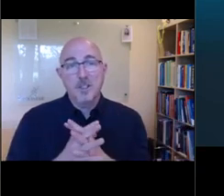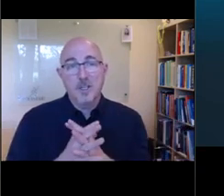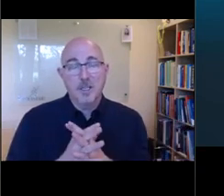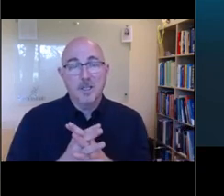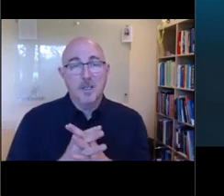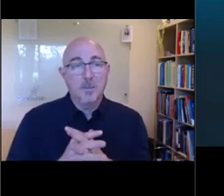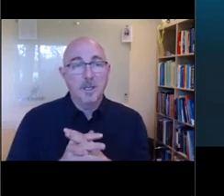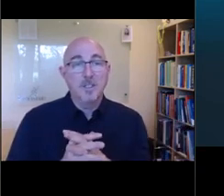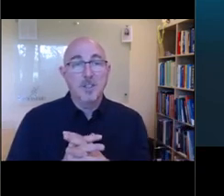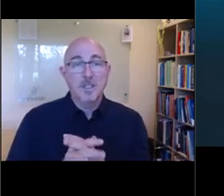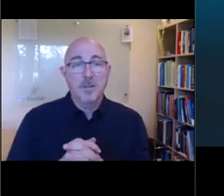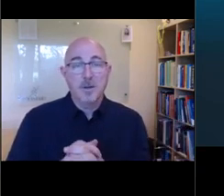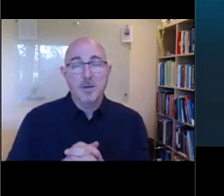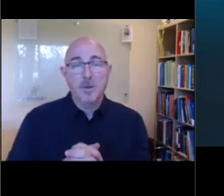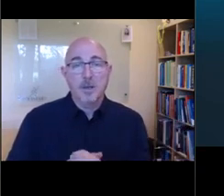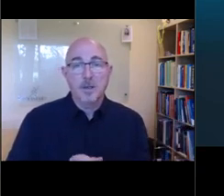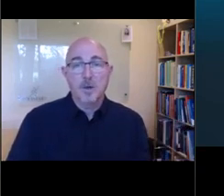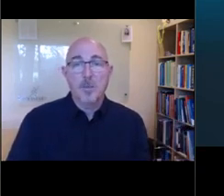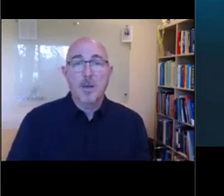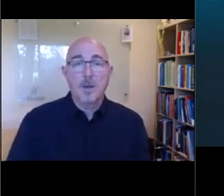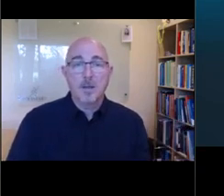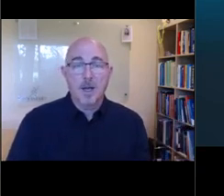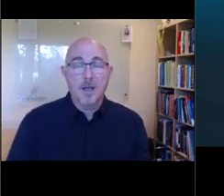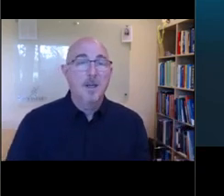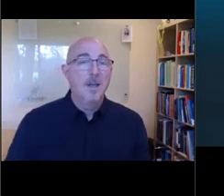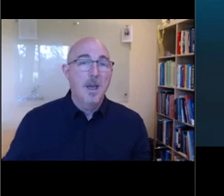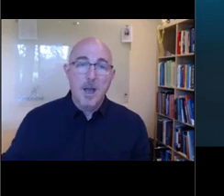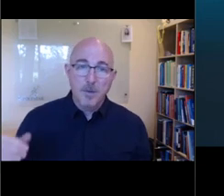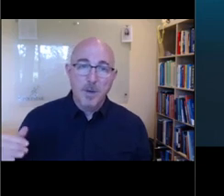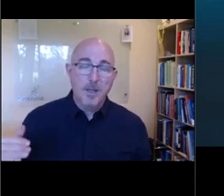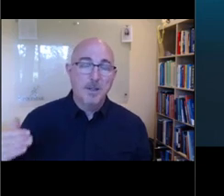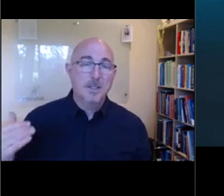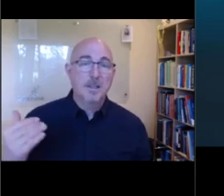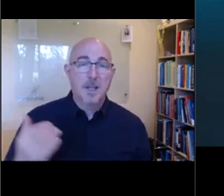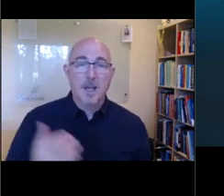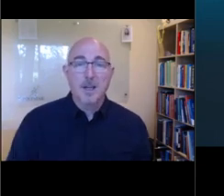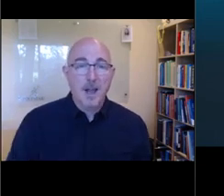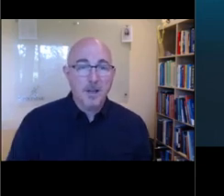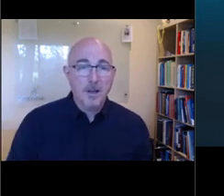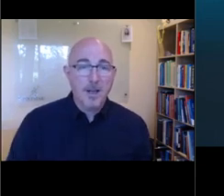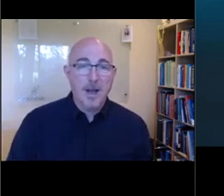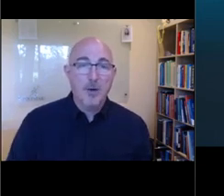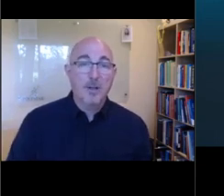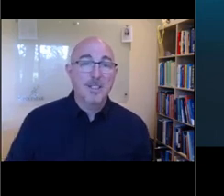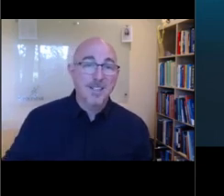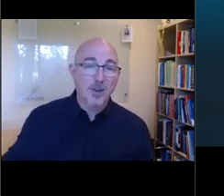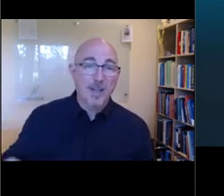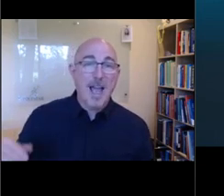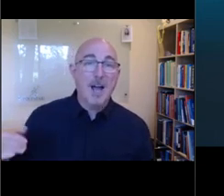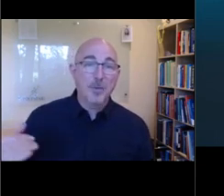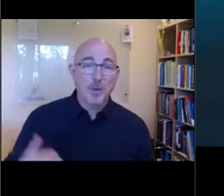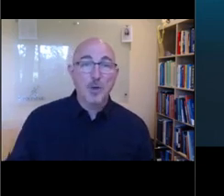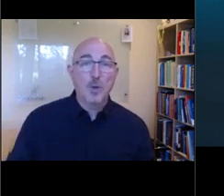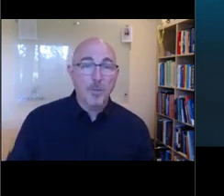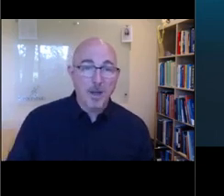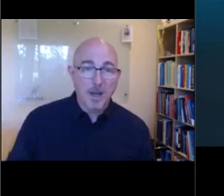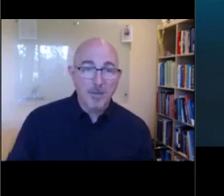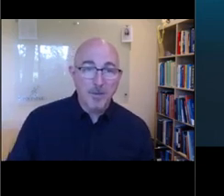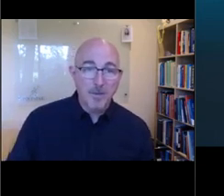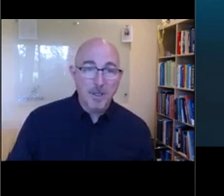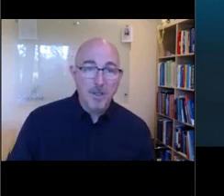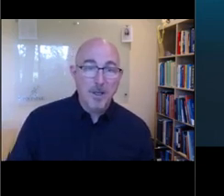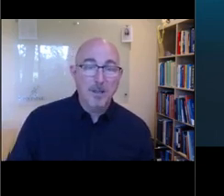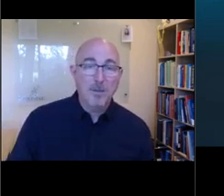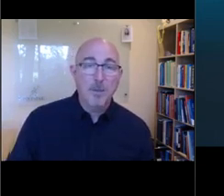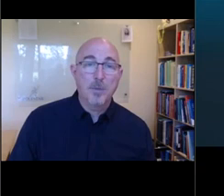space, transitioning can be congested very quickly. So it might be that everybody that's at that nine o'clock hour is literally out the door